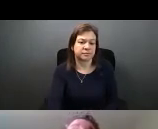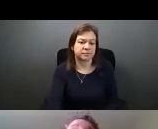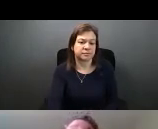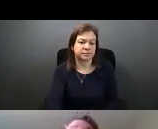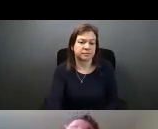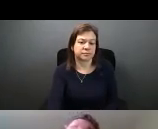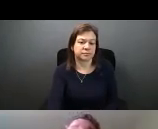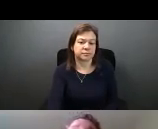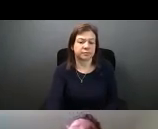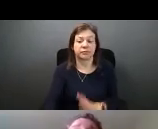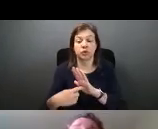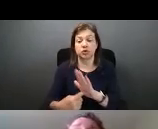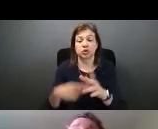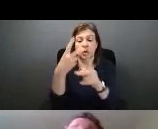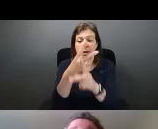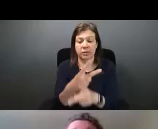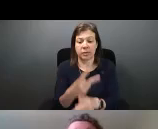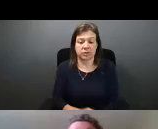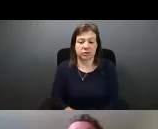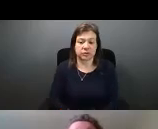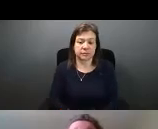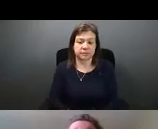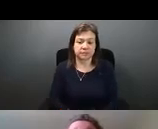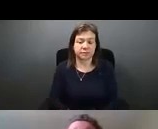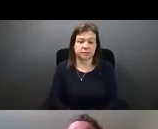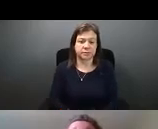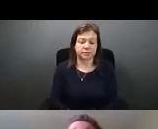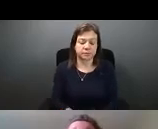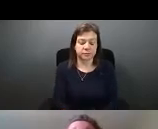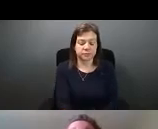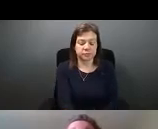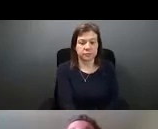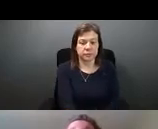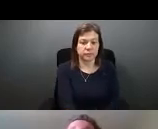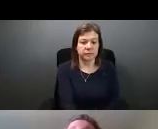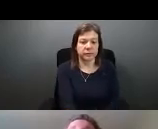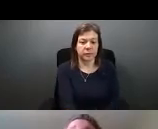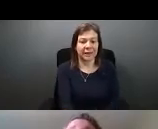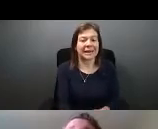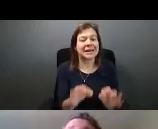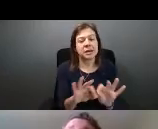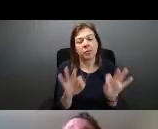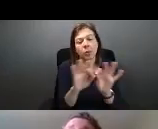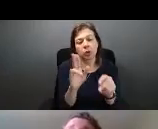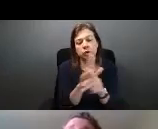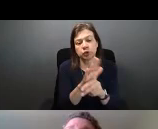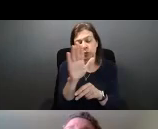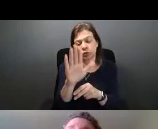Show calculations. It is important for us to use your